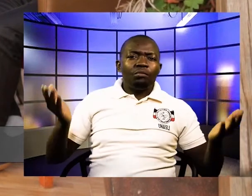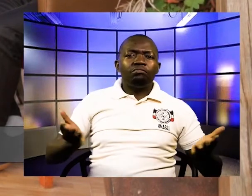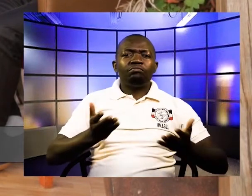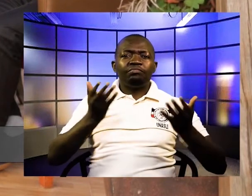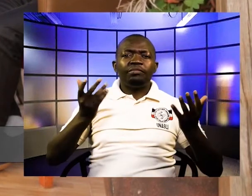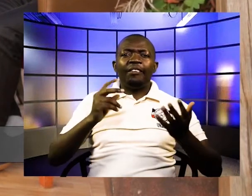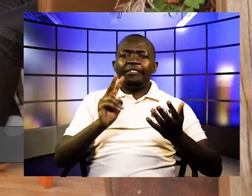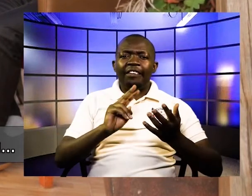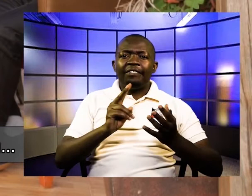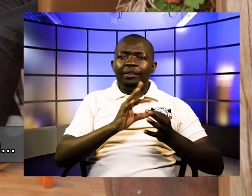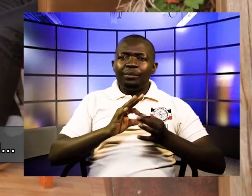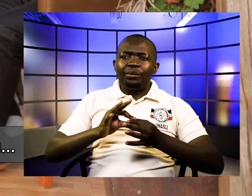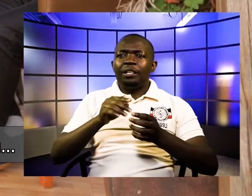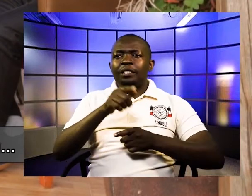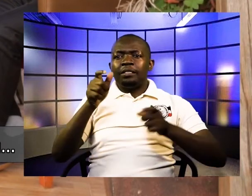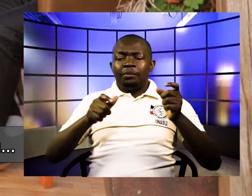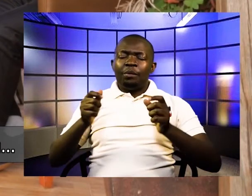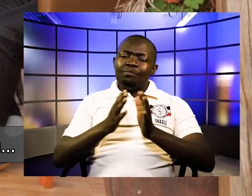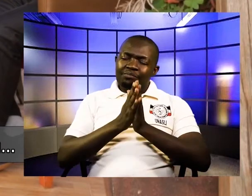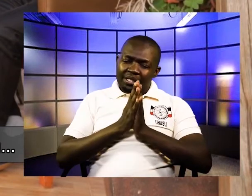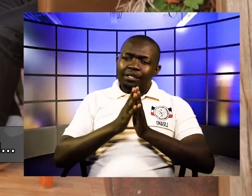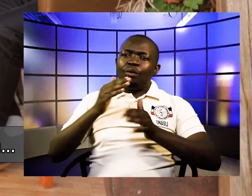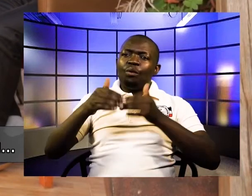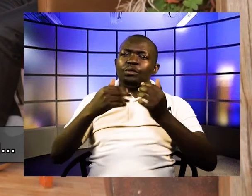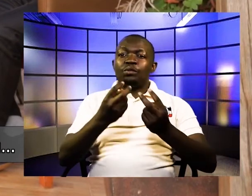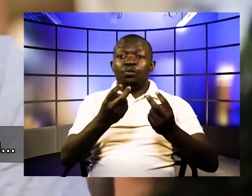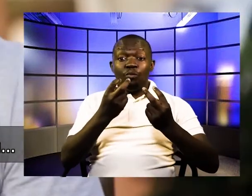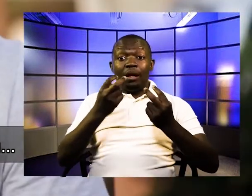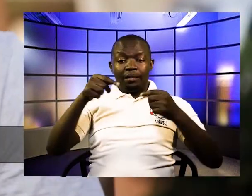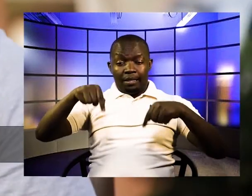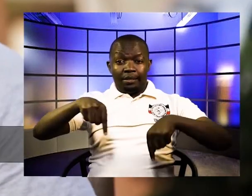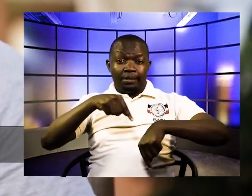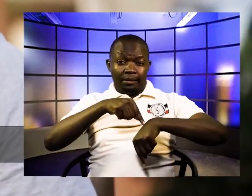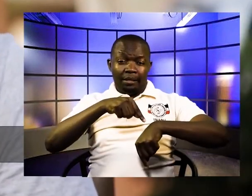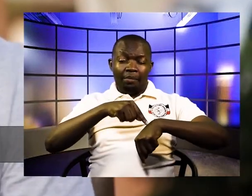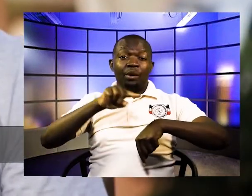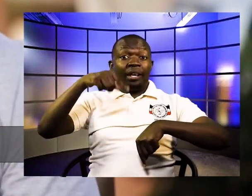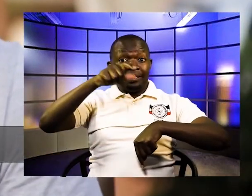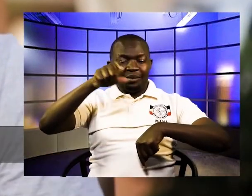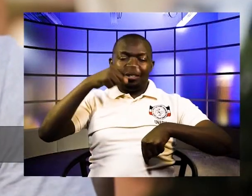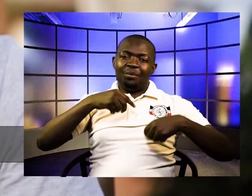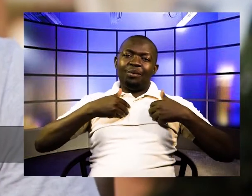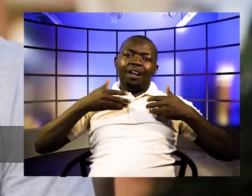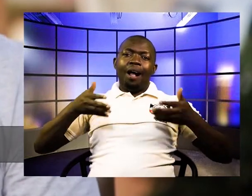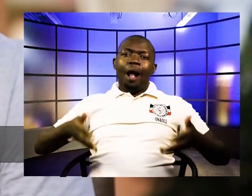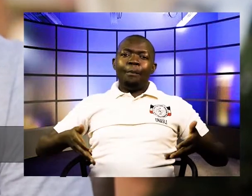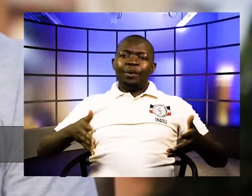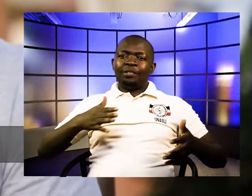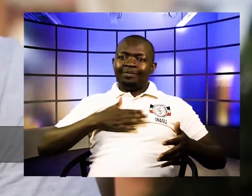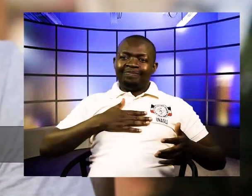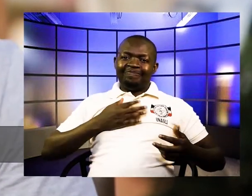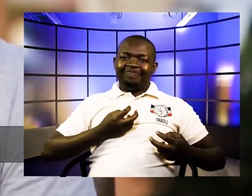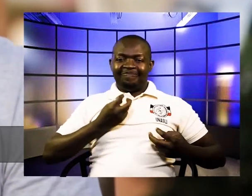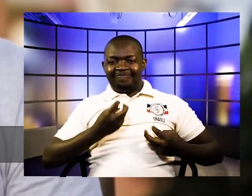era nga bagatta abantu bano. Wekuumire ku channel eno ku ssaawa zino wiiki ejja tugenda kubeera nga wetuli mu lugendo lwaffe luno olwa